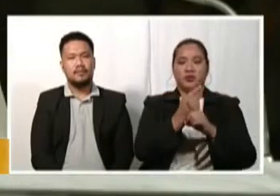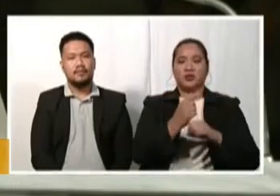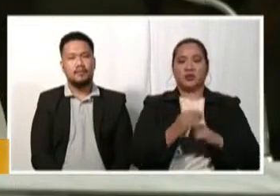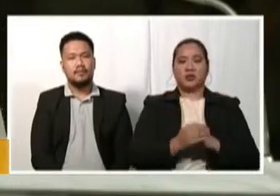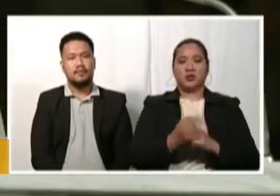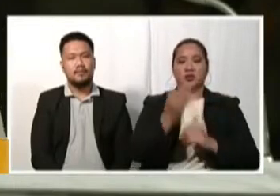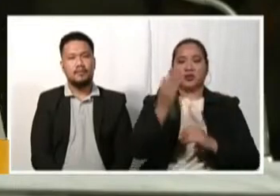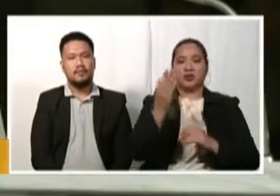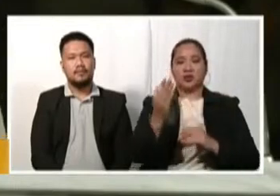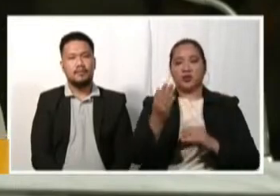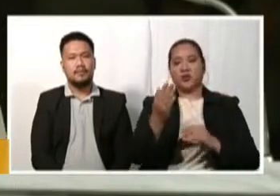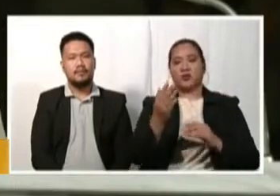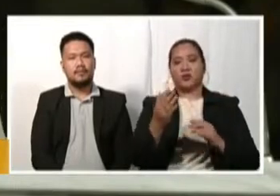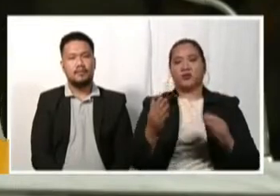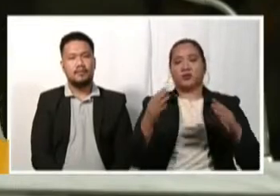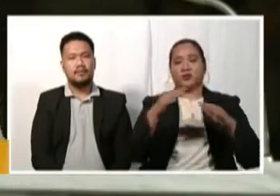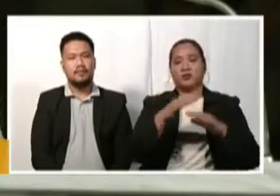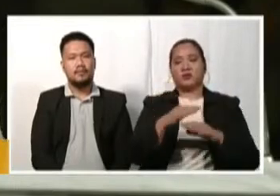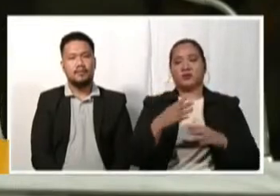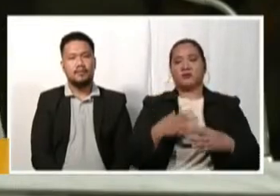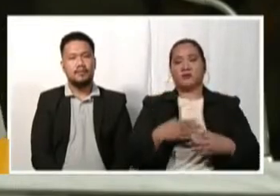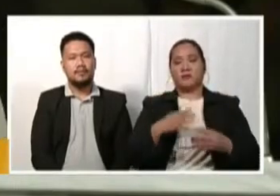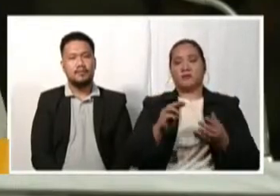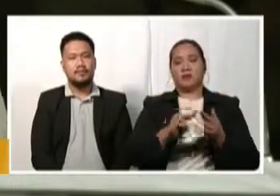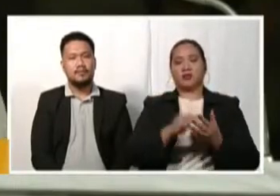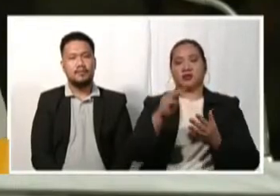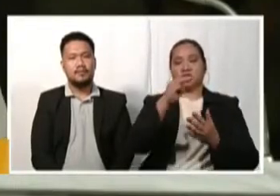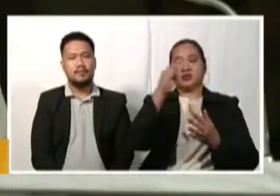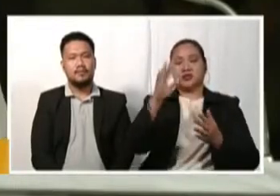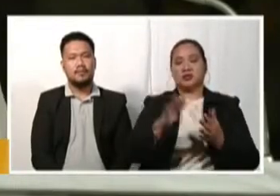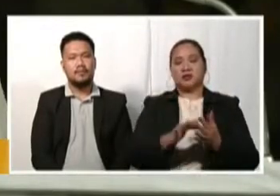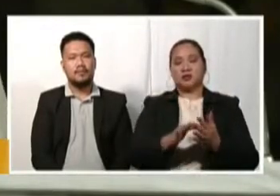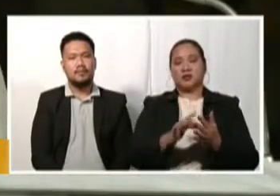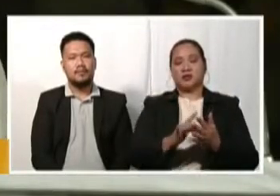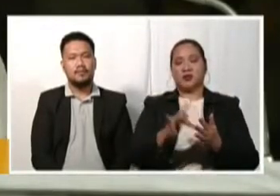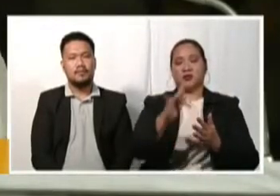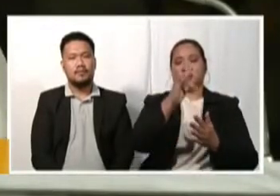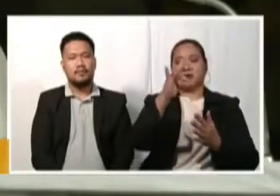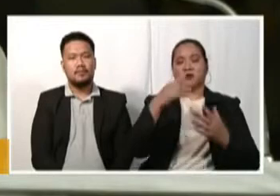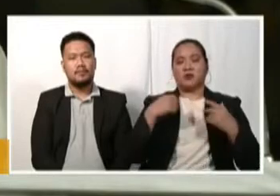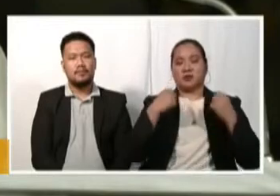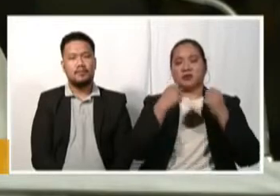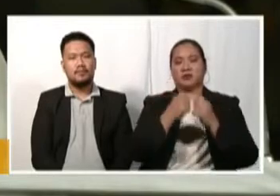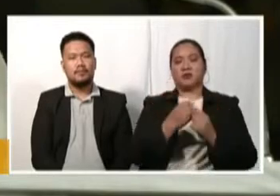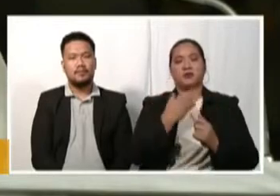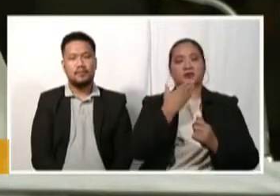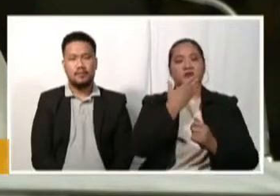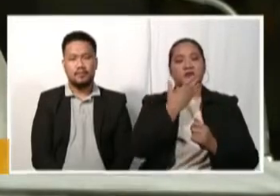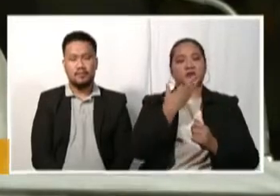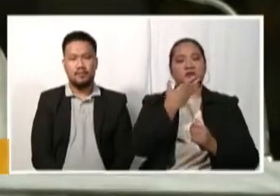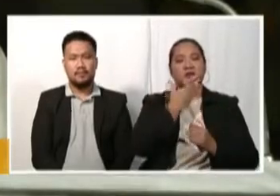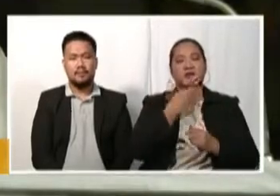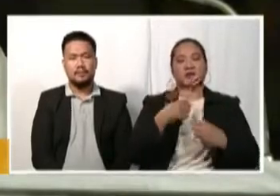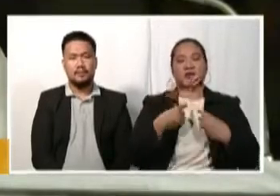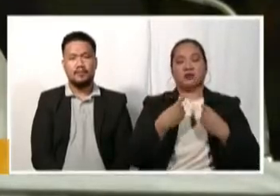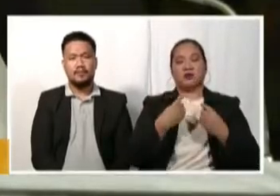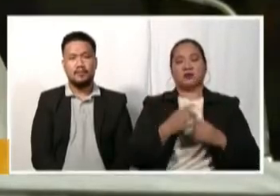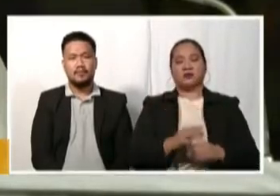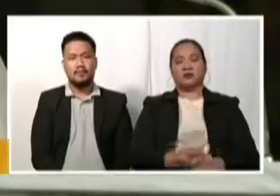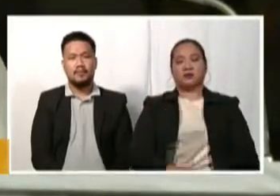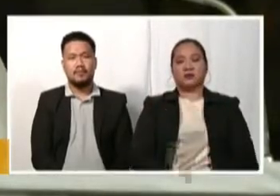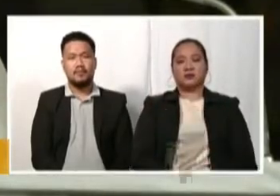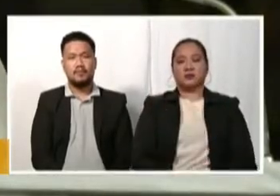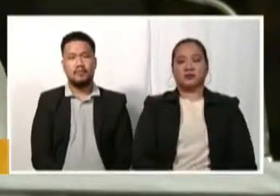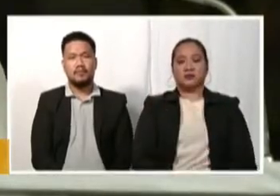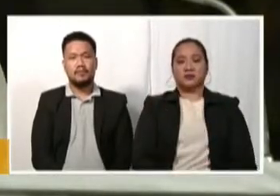are clothed with majesty and glory, robed in light as with a cloth.